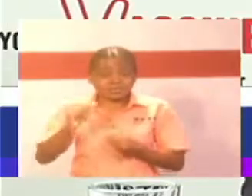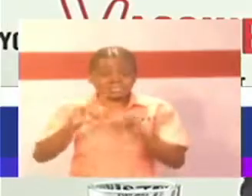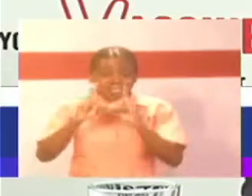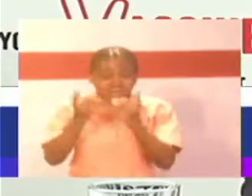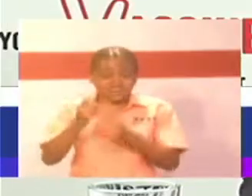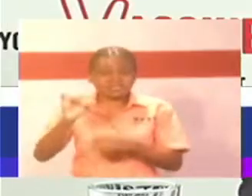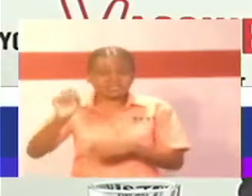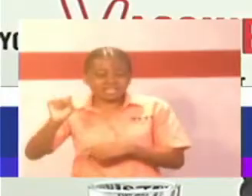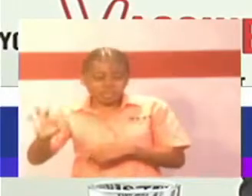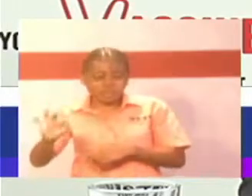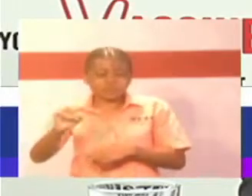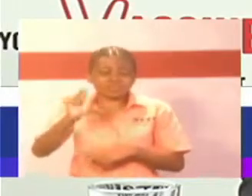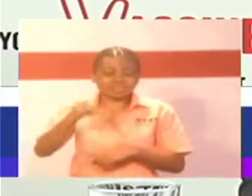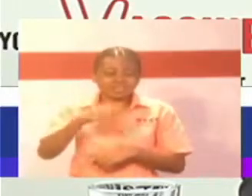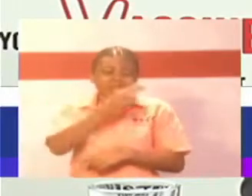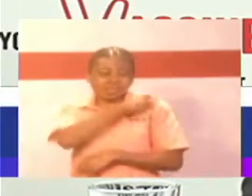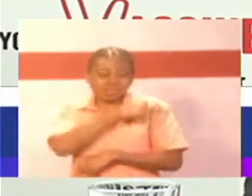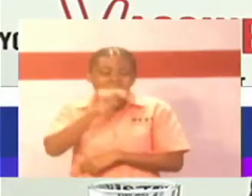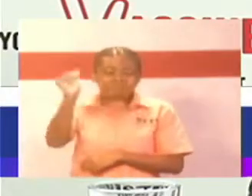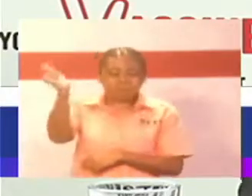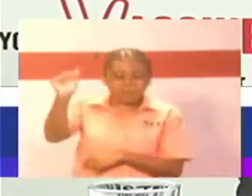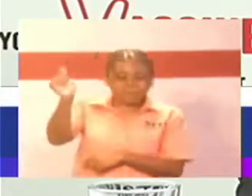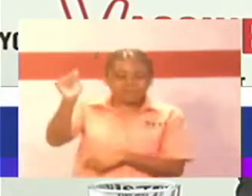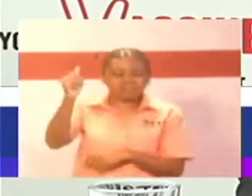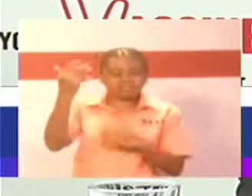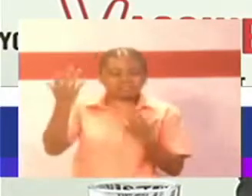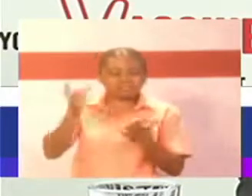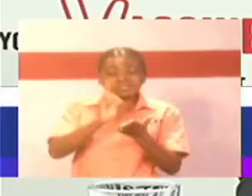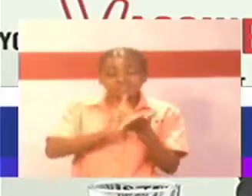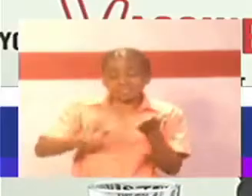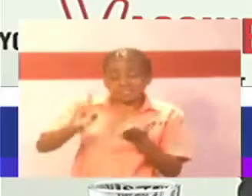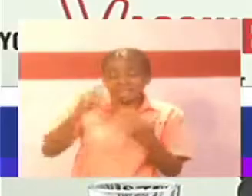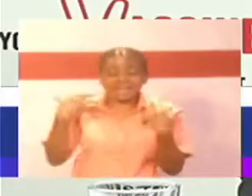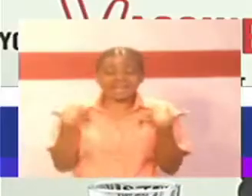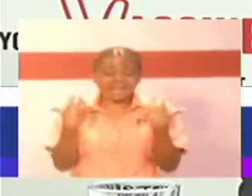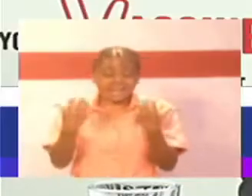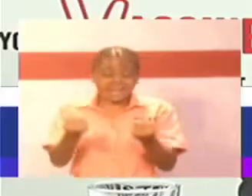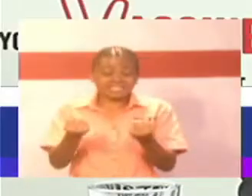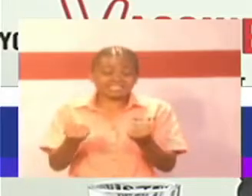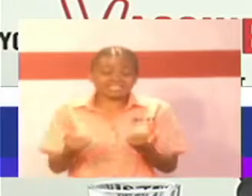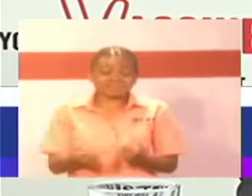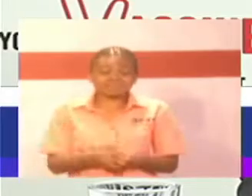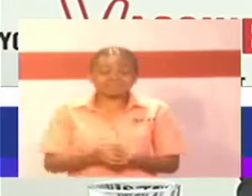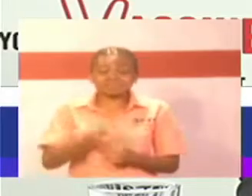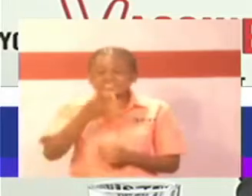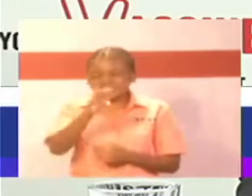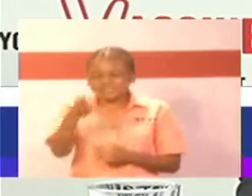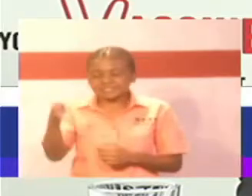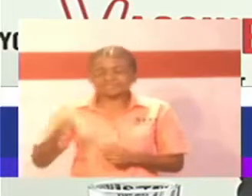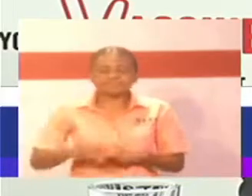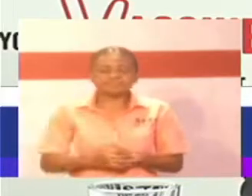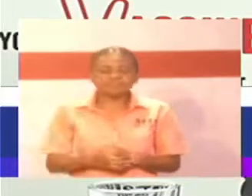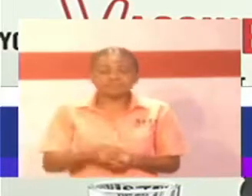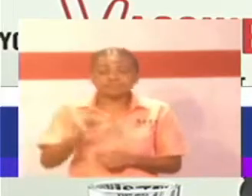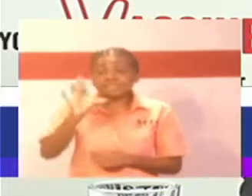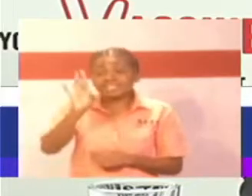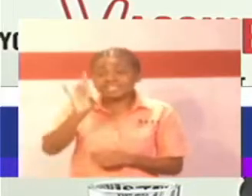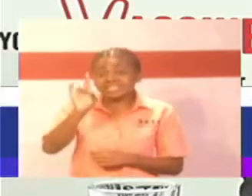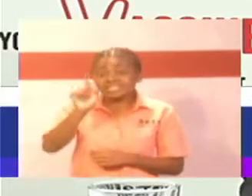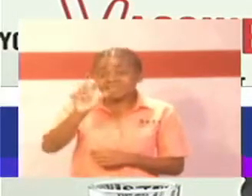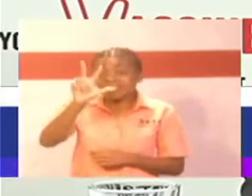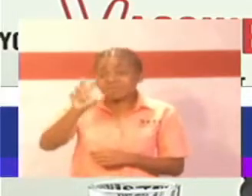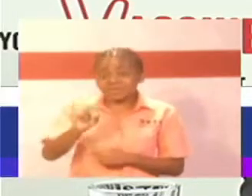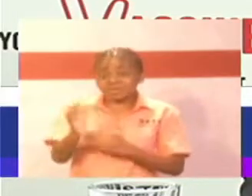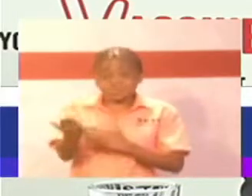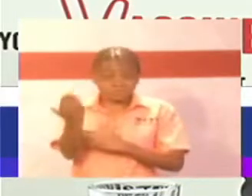the Arima District Health Facility, and so on. As of 8:30 a.m. this morning, there were